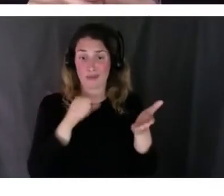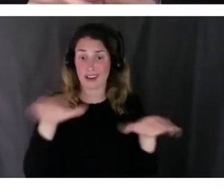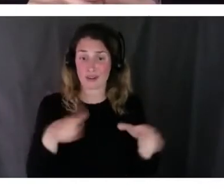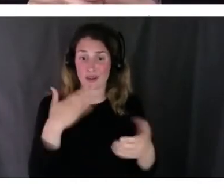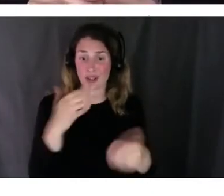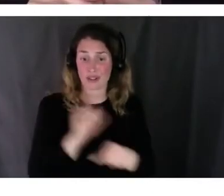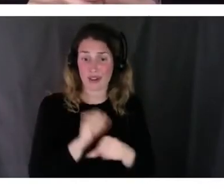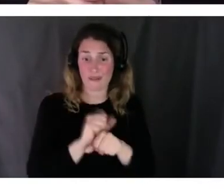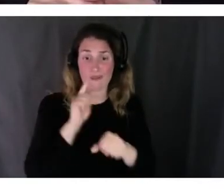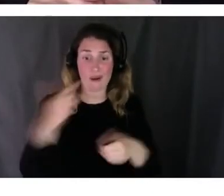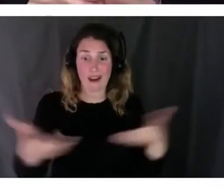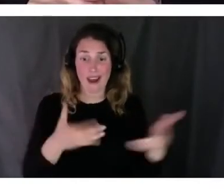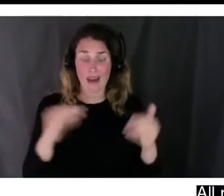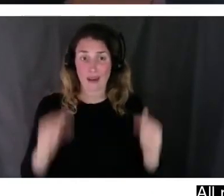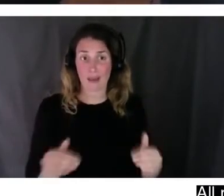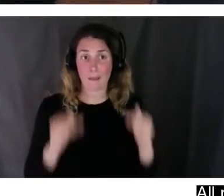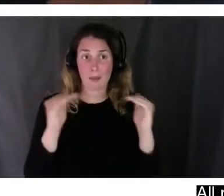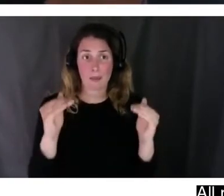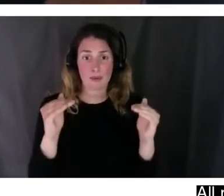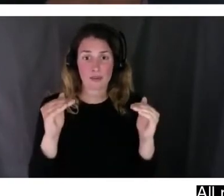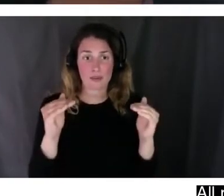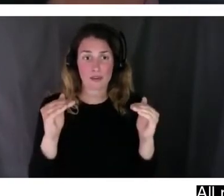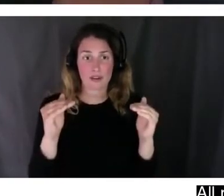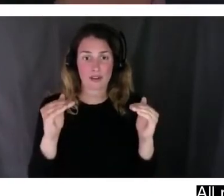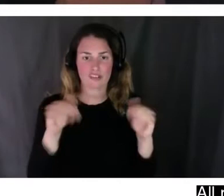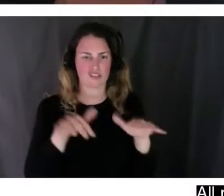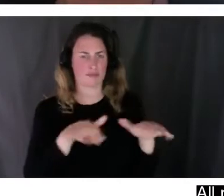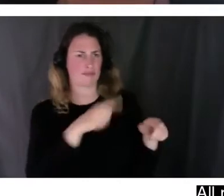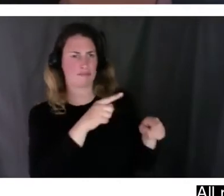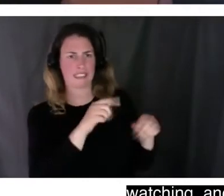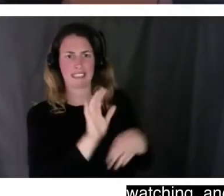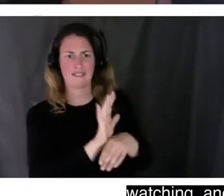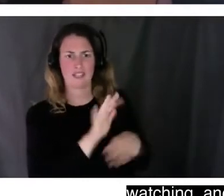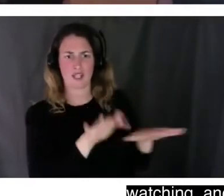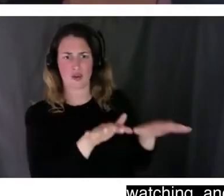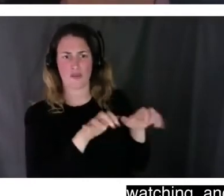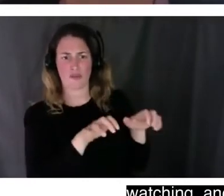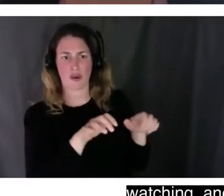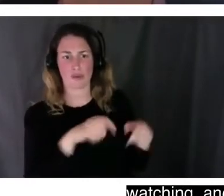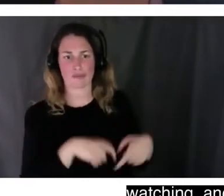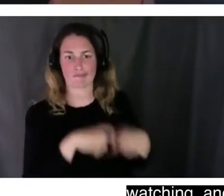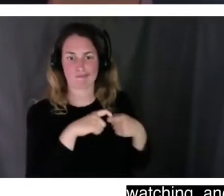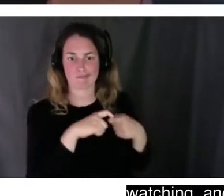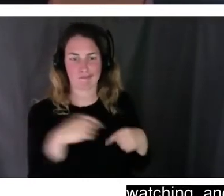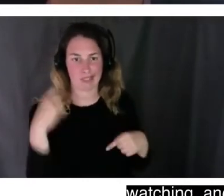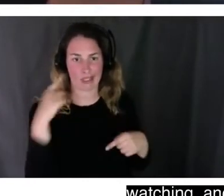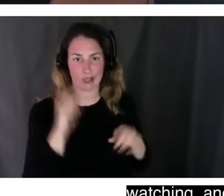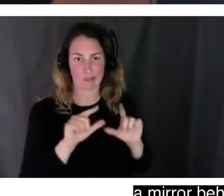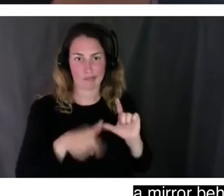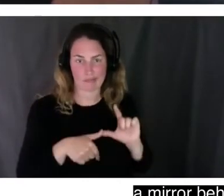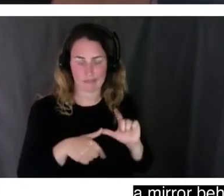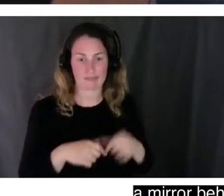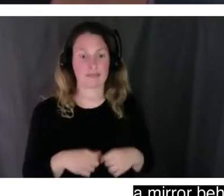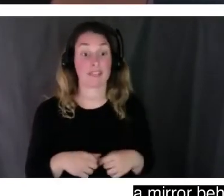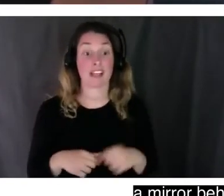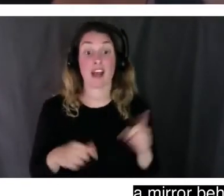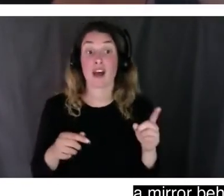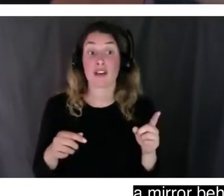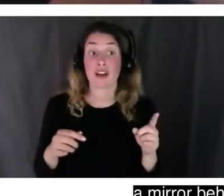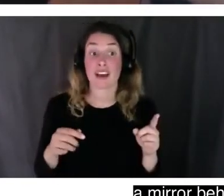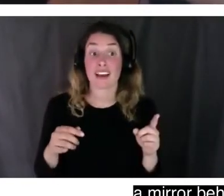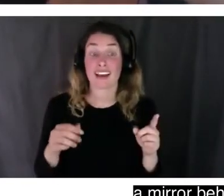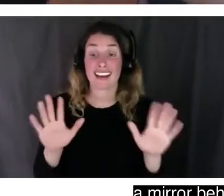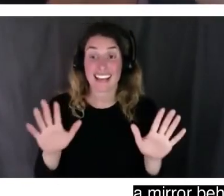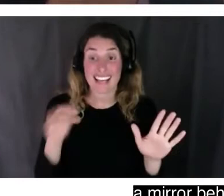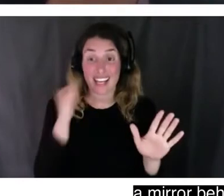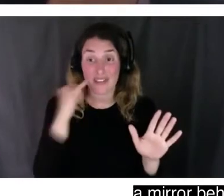was No. All right. So for those of you watching, and notice that I have now a TV and a mirror behind me,